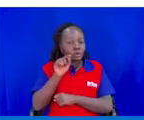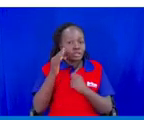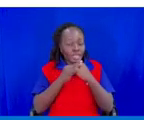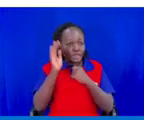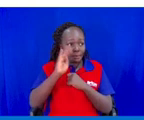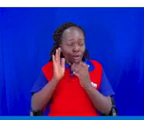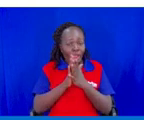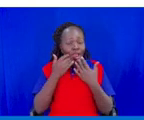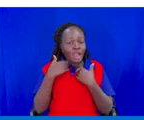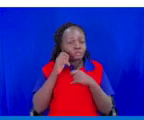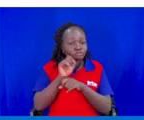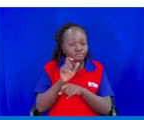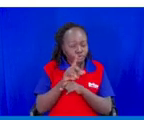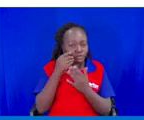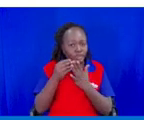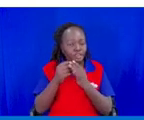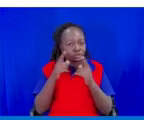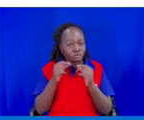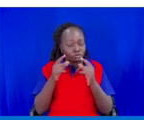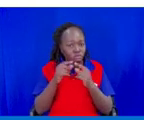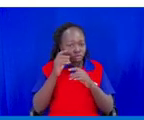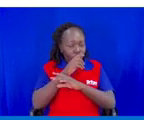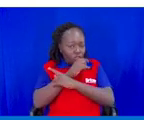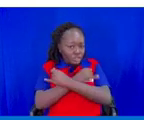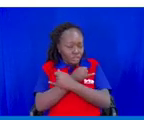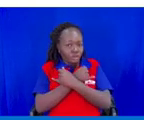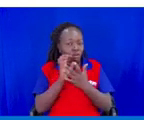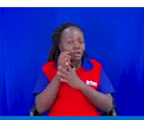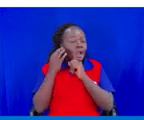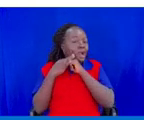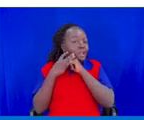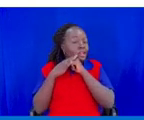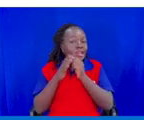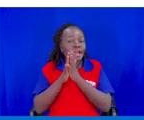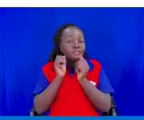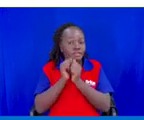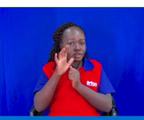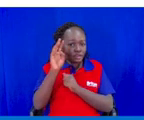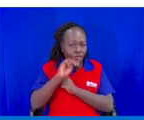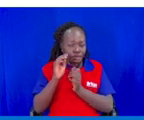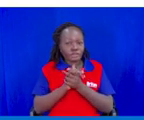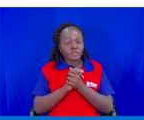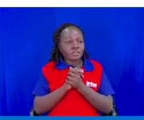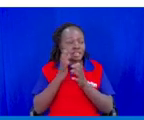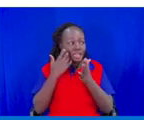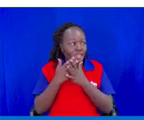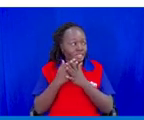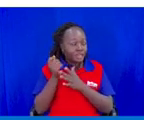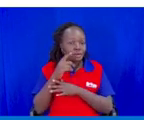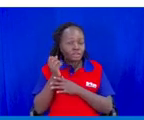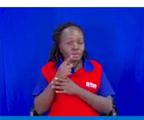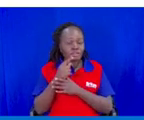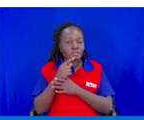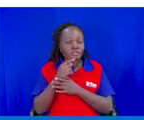had deposits with financial institutions of about 915 million. As at December 2019, the